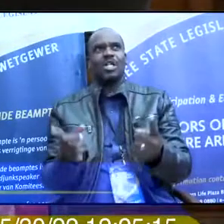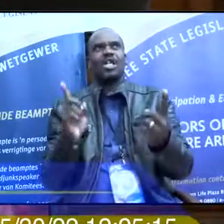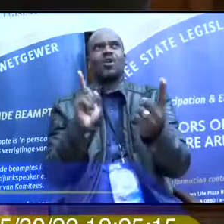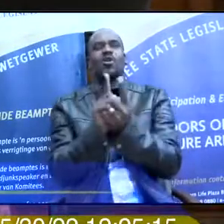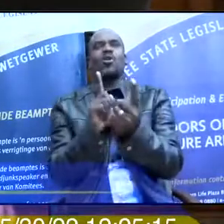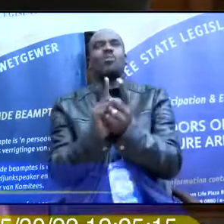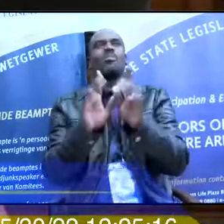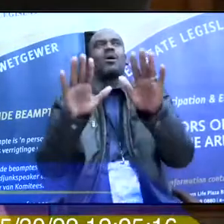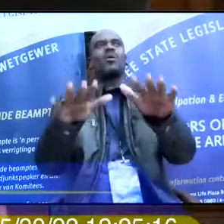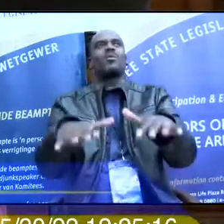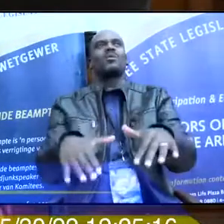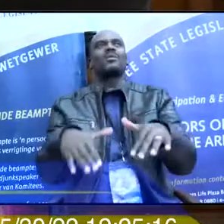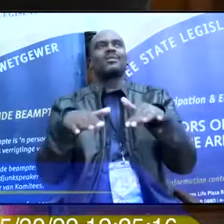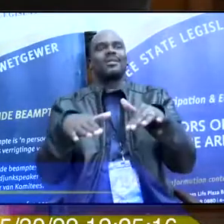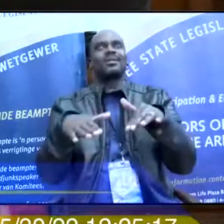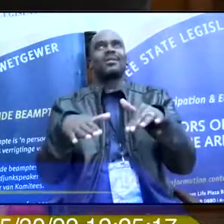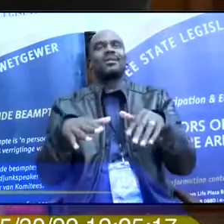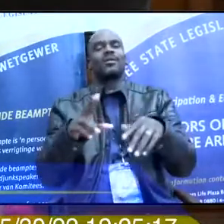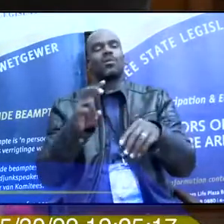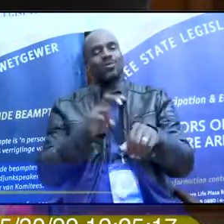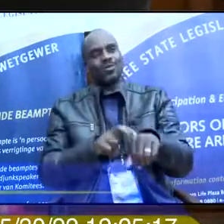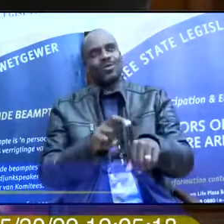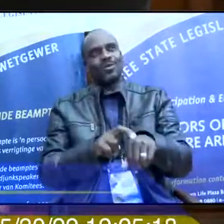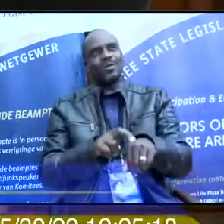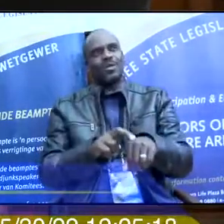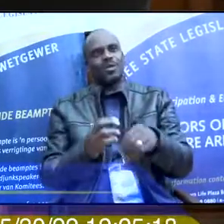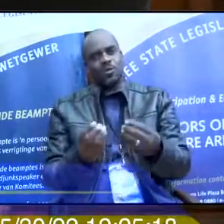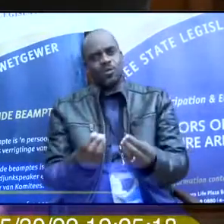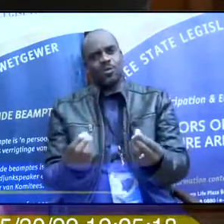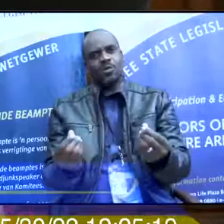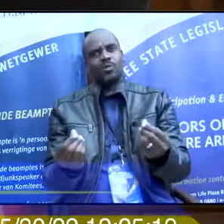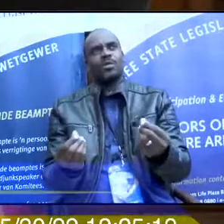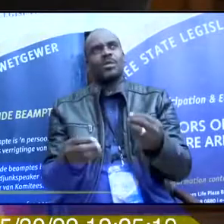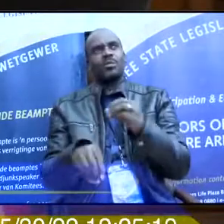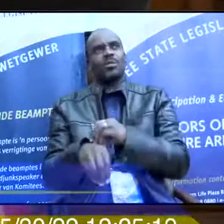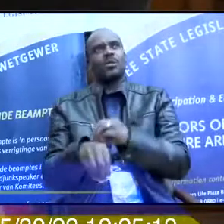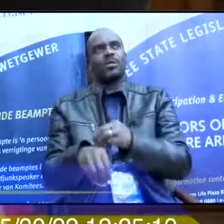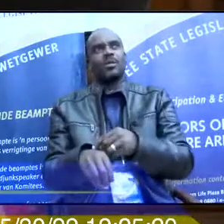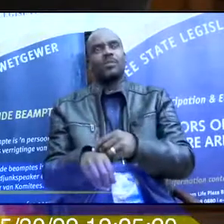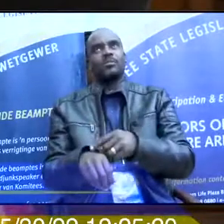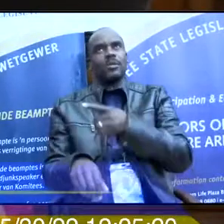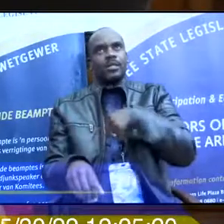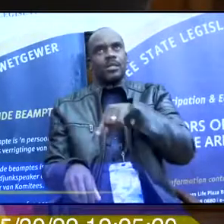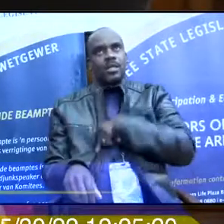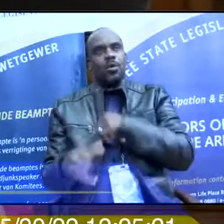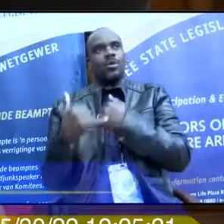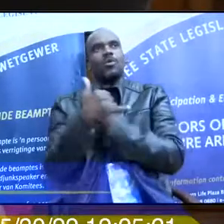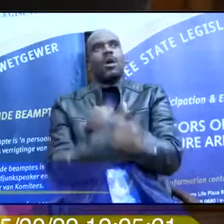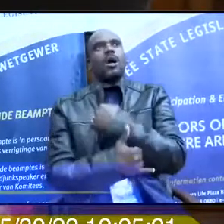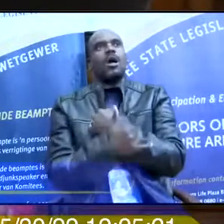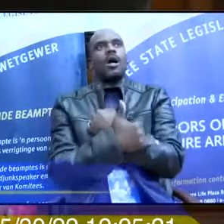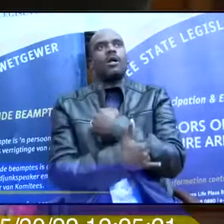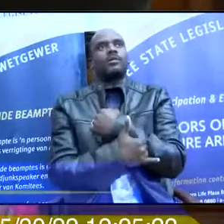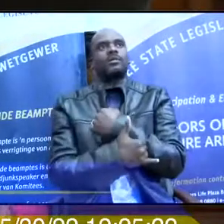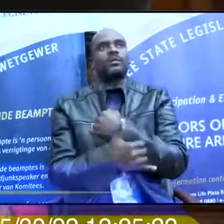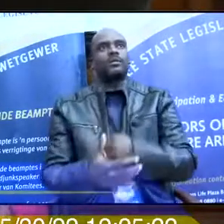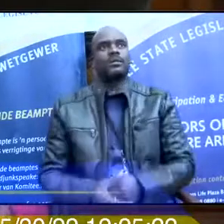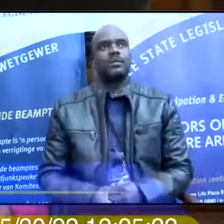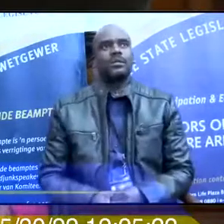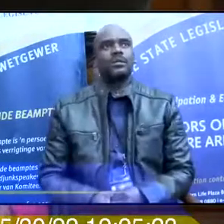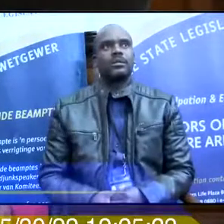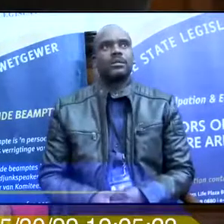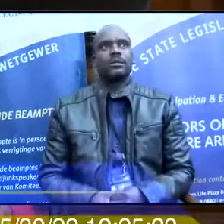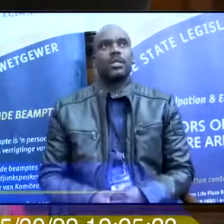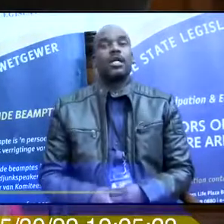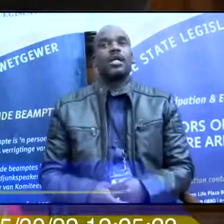legislature we need to find our own ways of coming together we we would like to take this